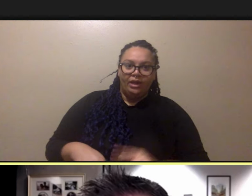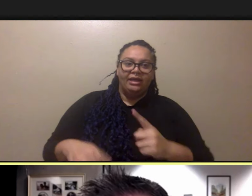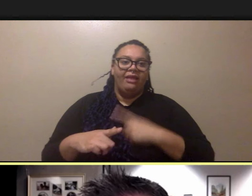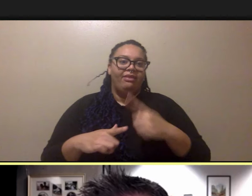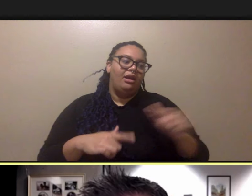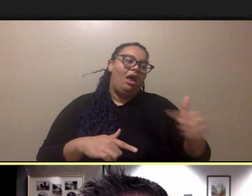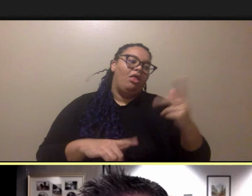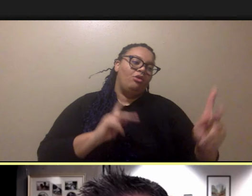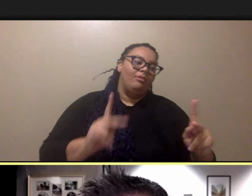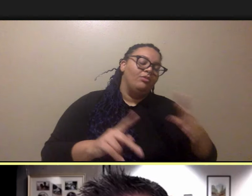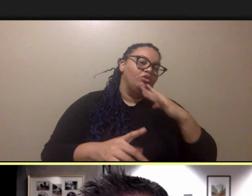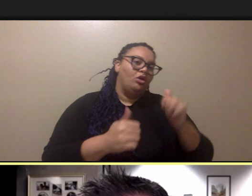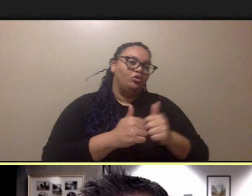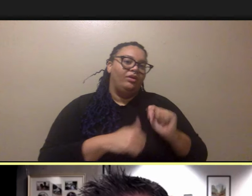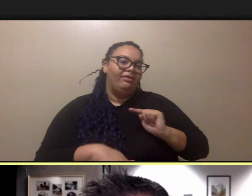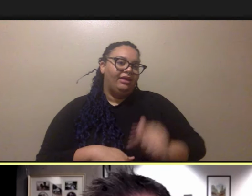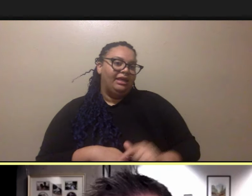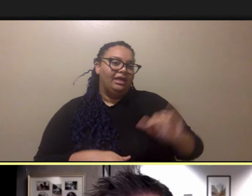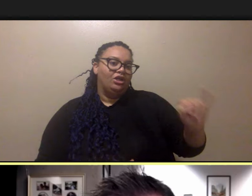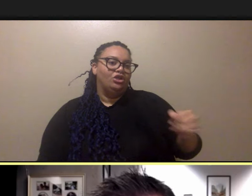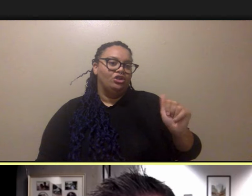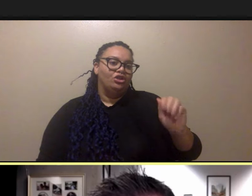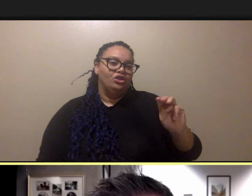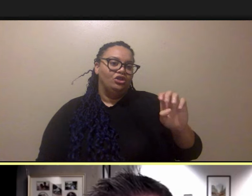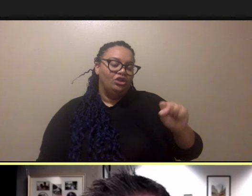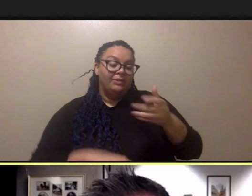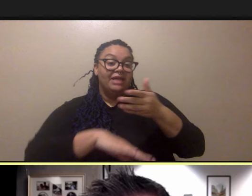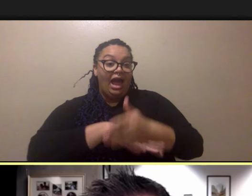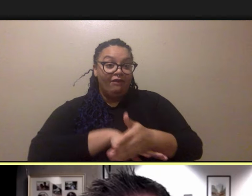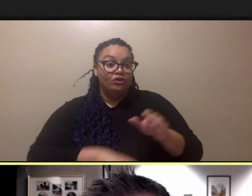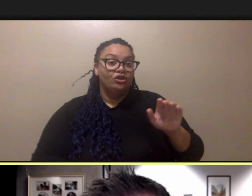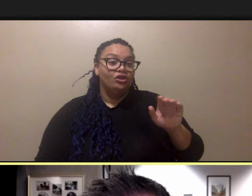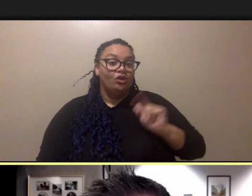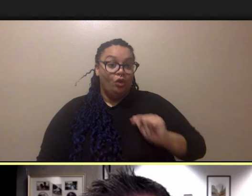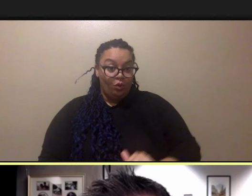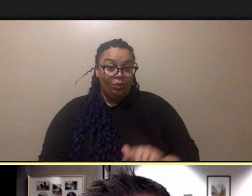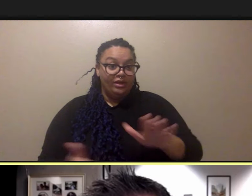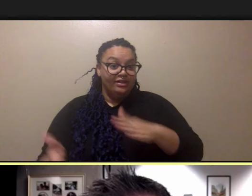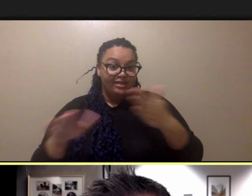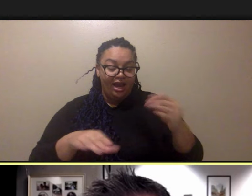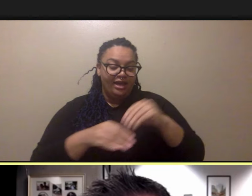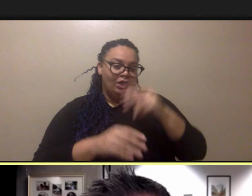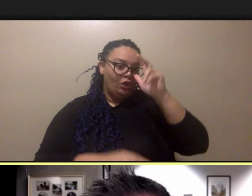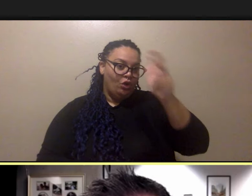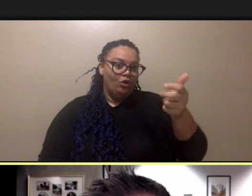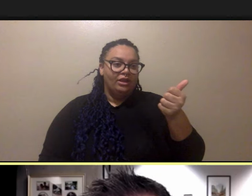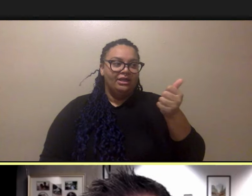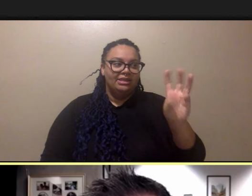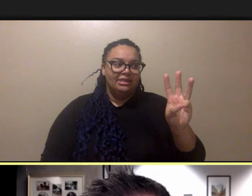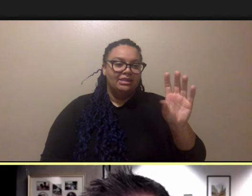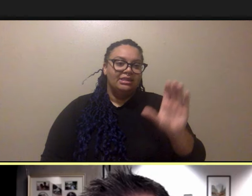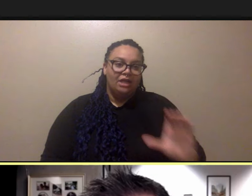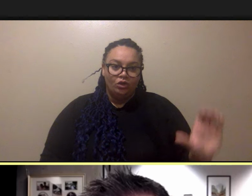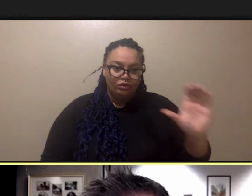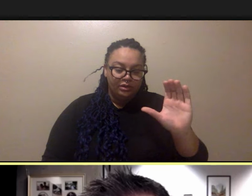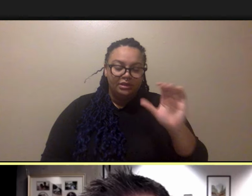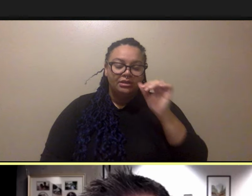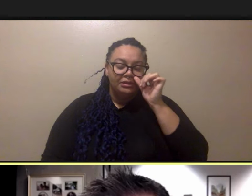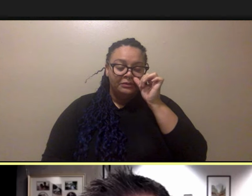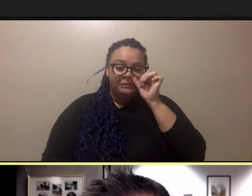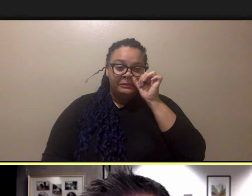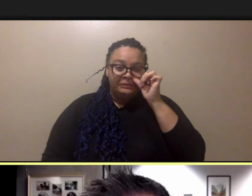James I after Elizabeth died in the early 1600s in 1603, they made an